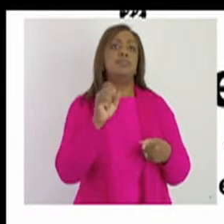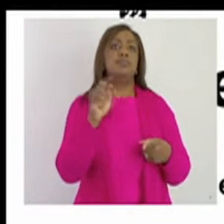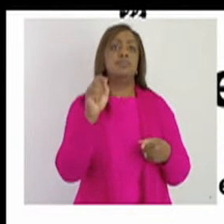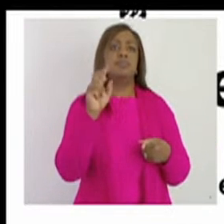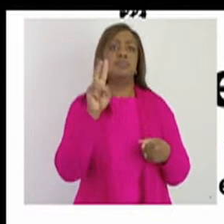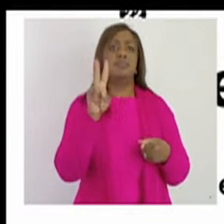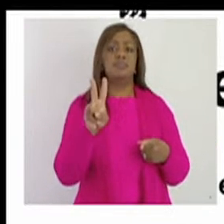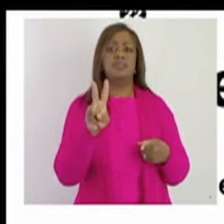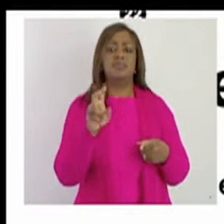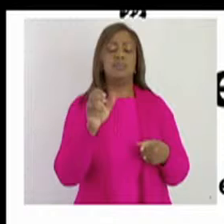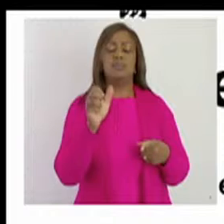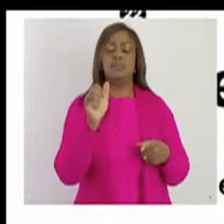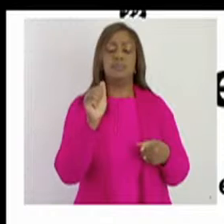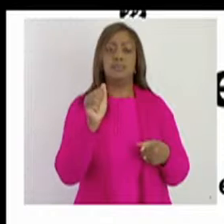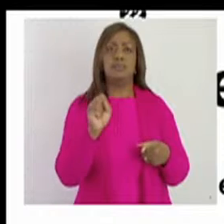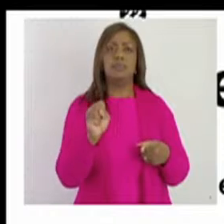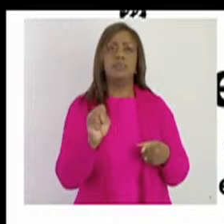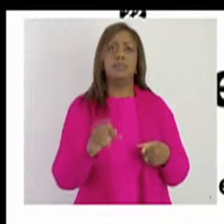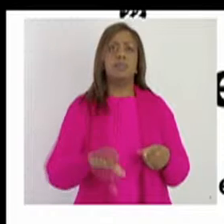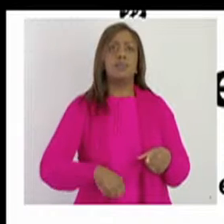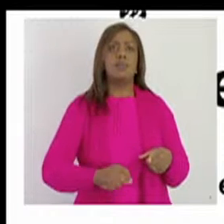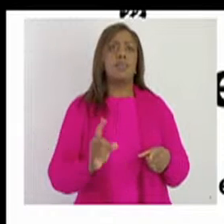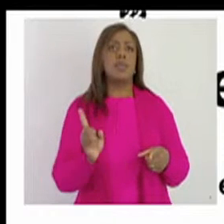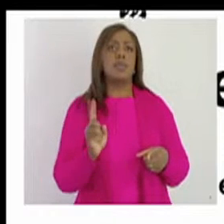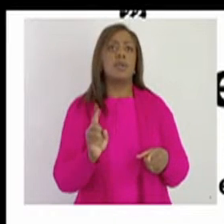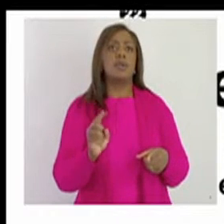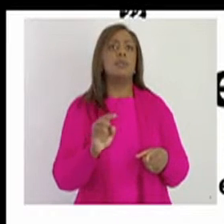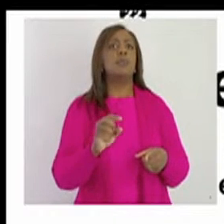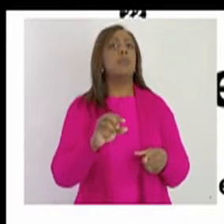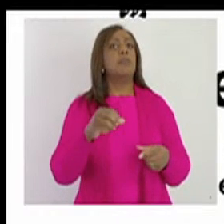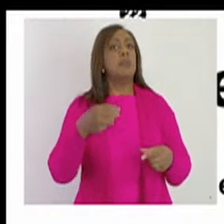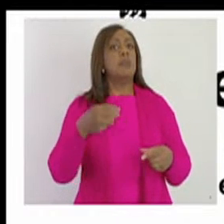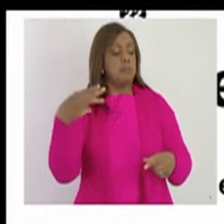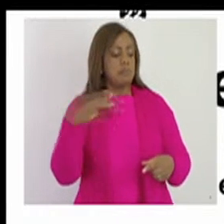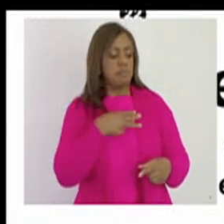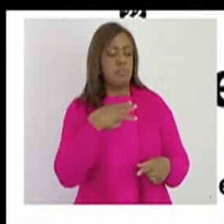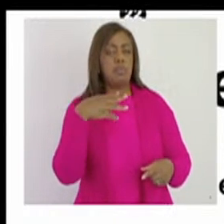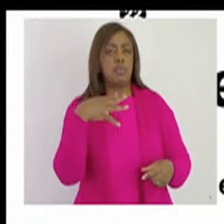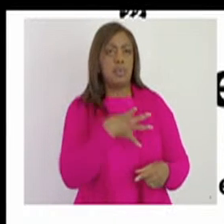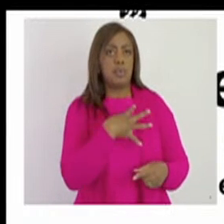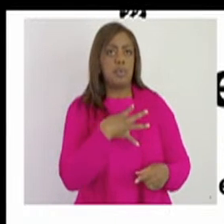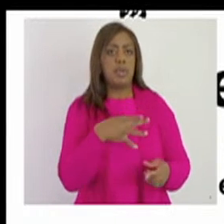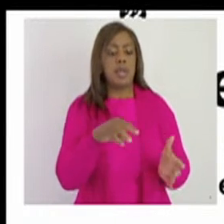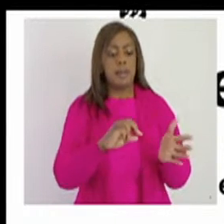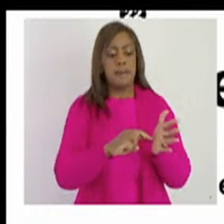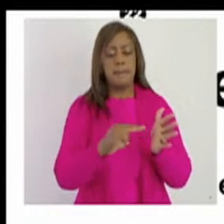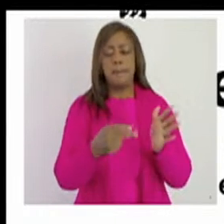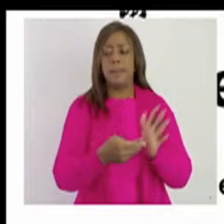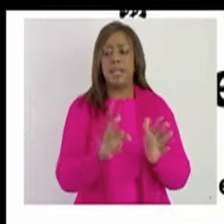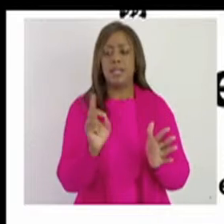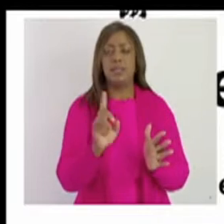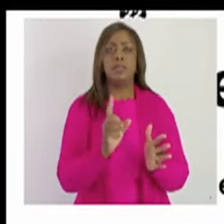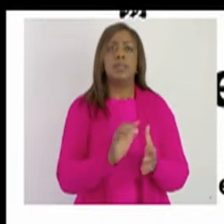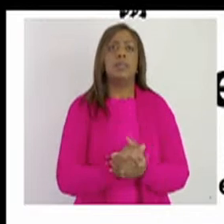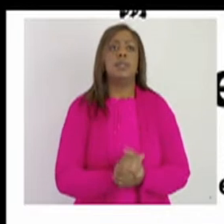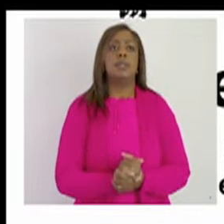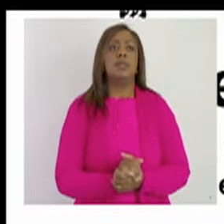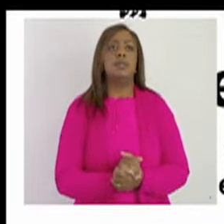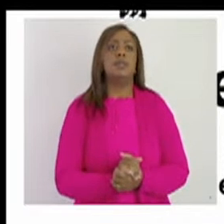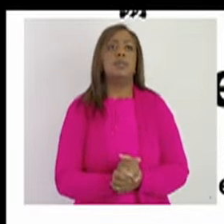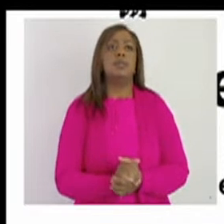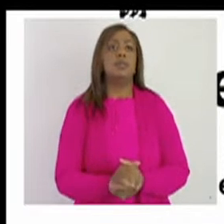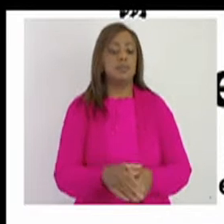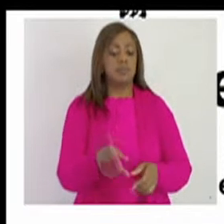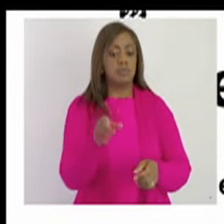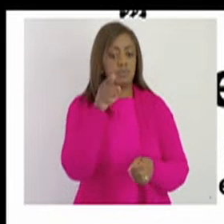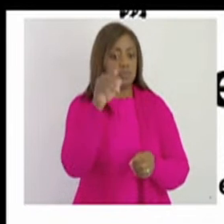to describe different ways of showing affections that are safe. And then the second one says that a learner must be able to